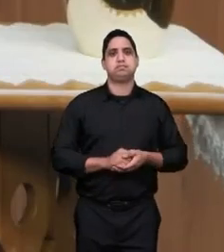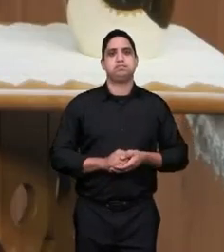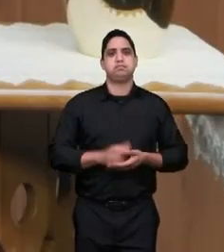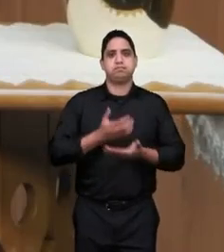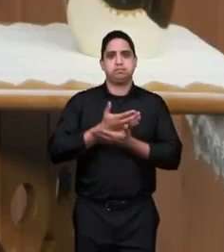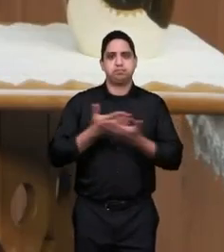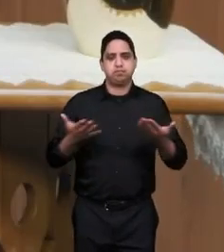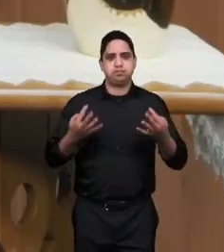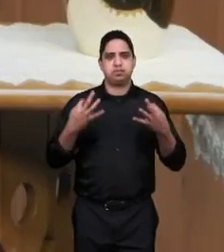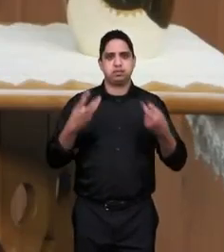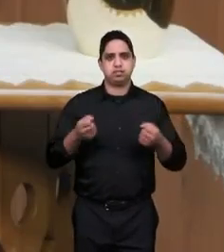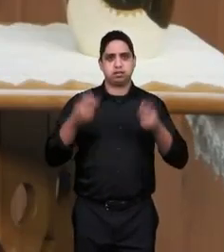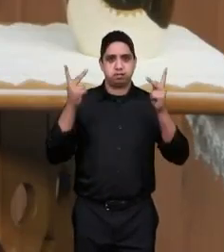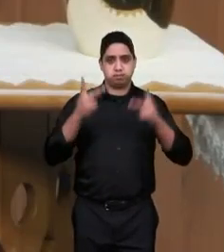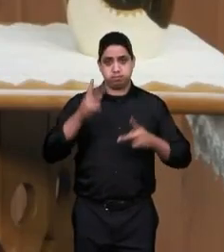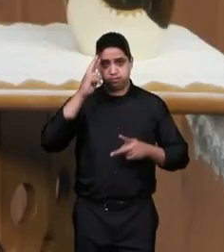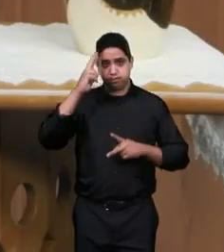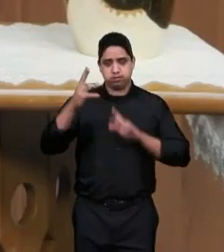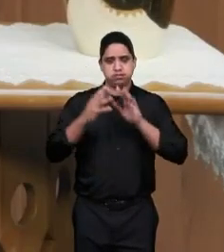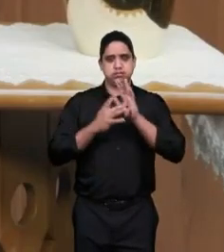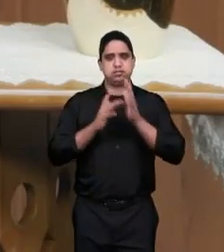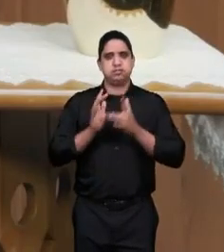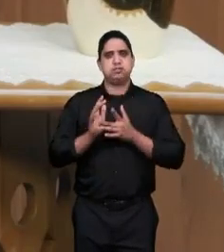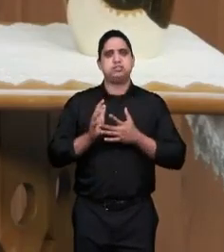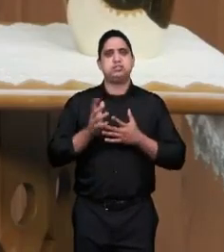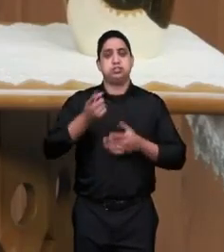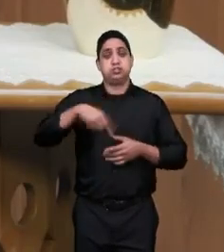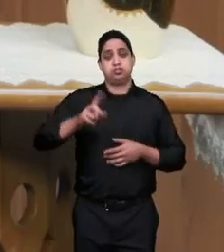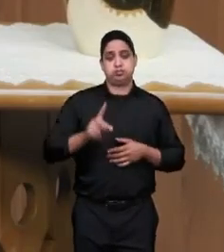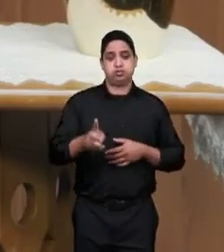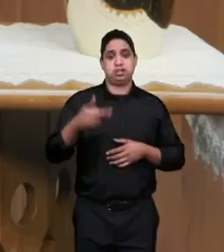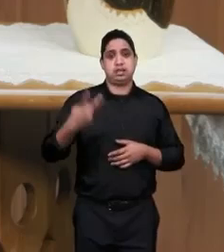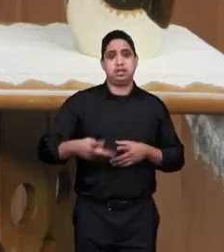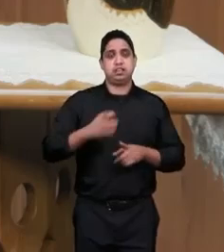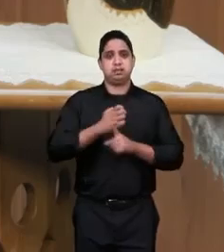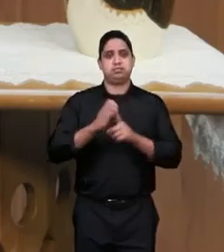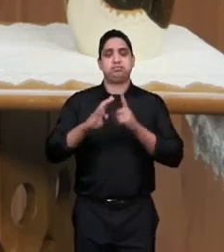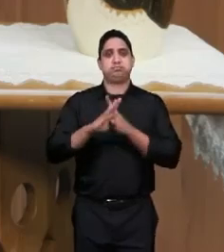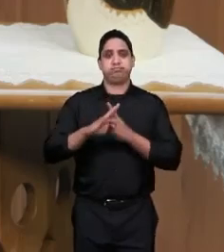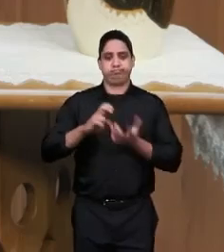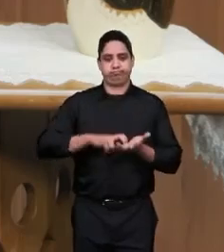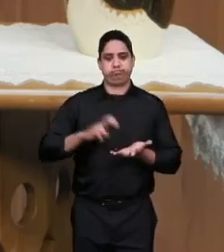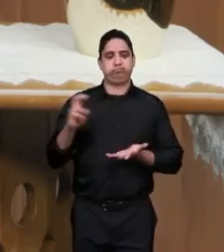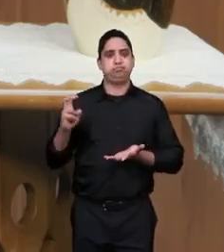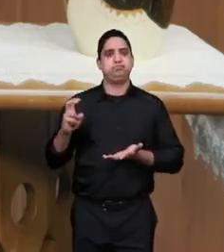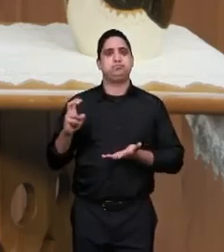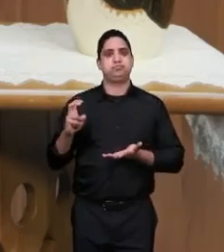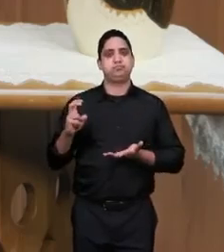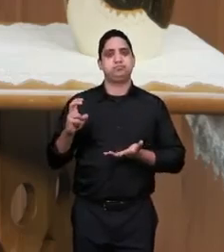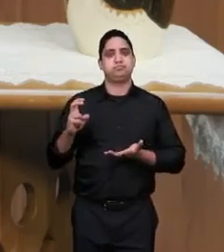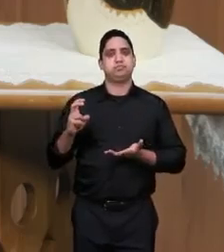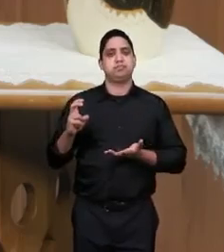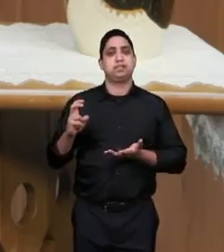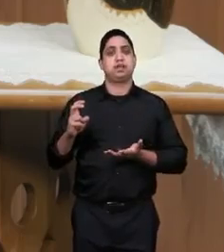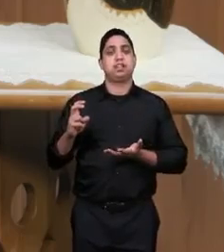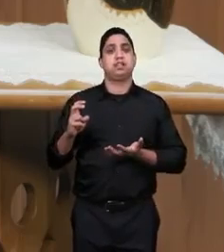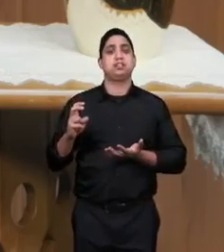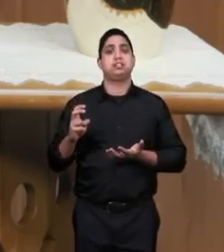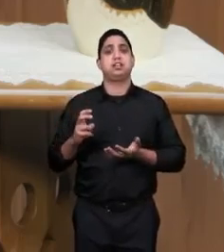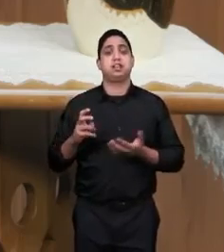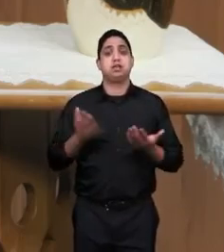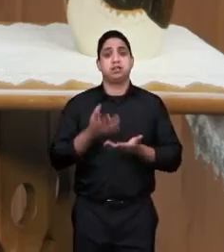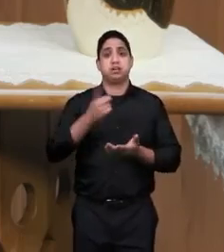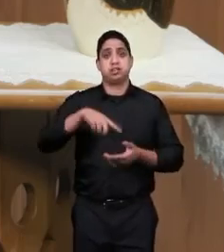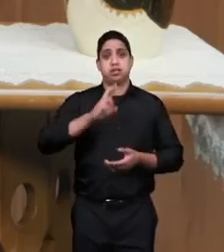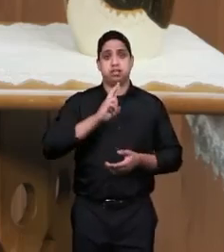with the peace of the Lord Jesus. We are here to continue on with our Sunday school, and